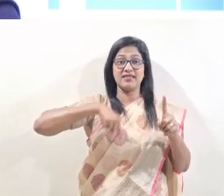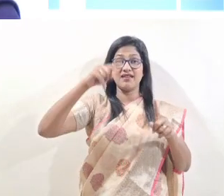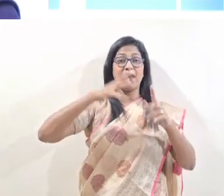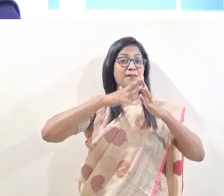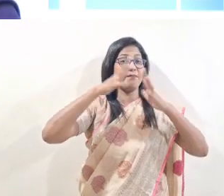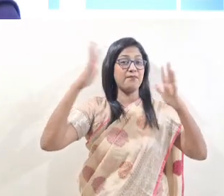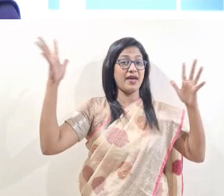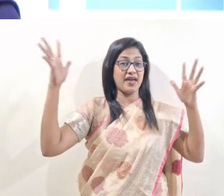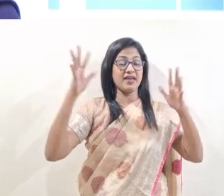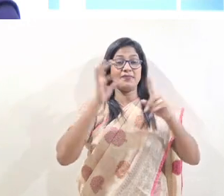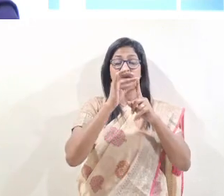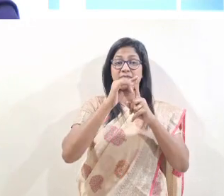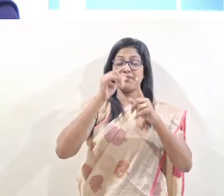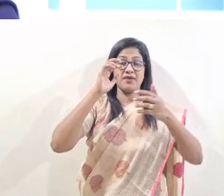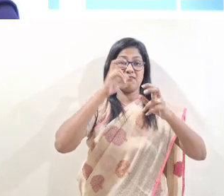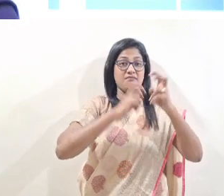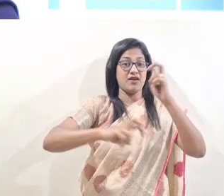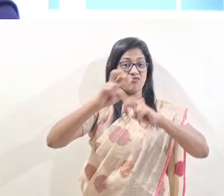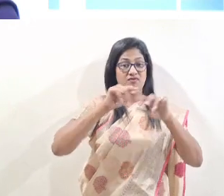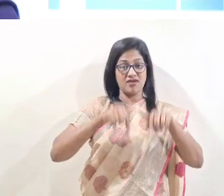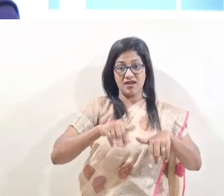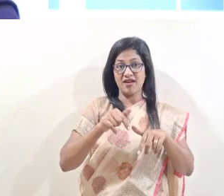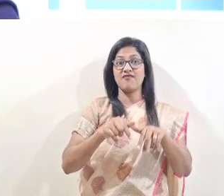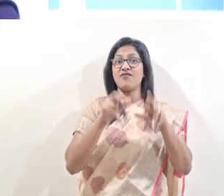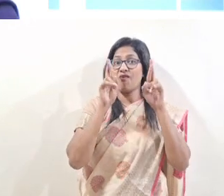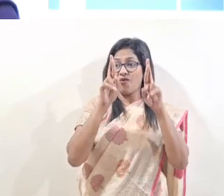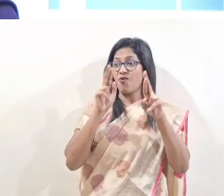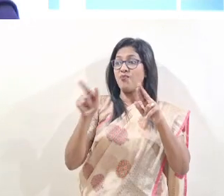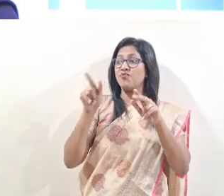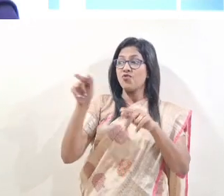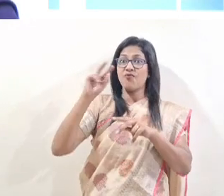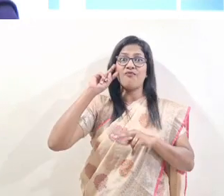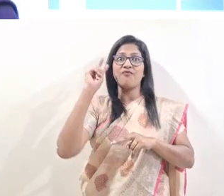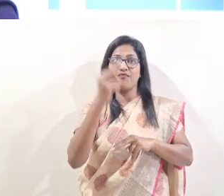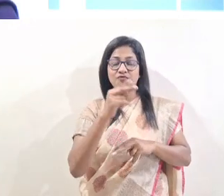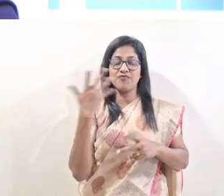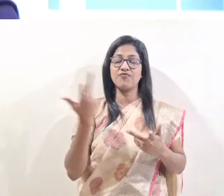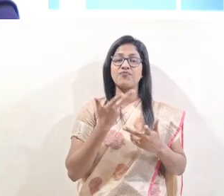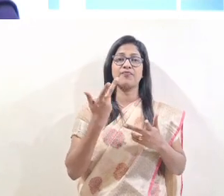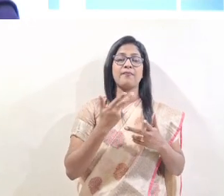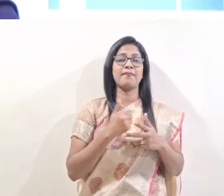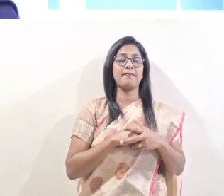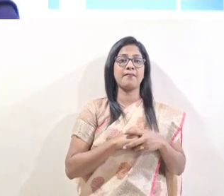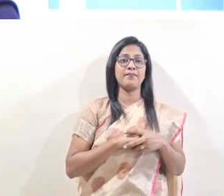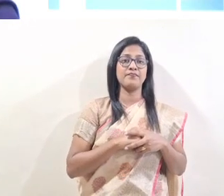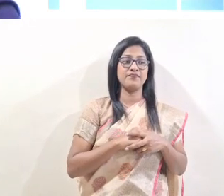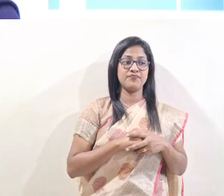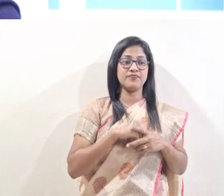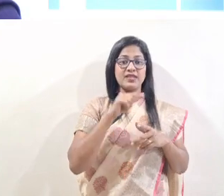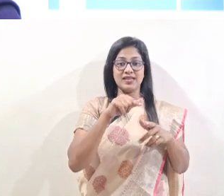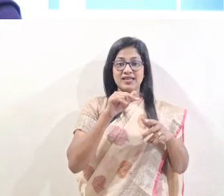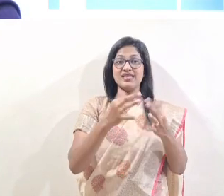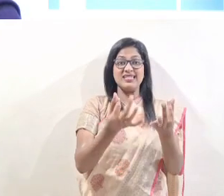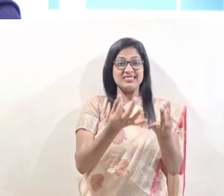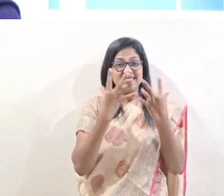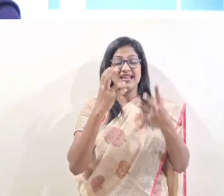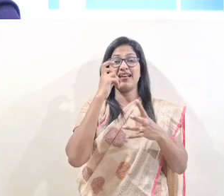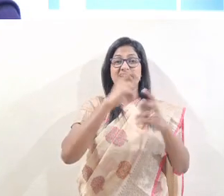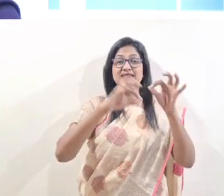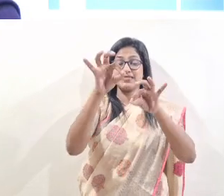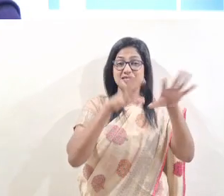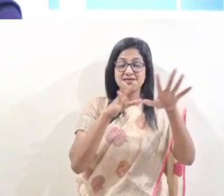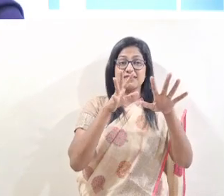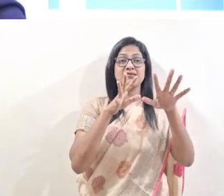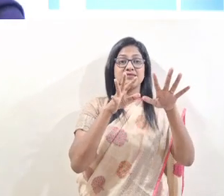sir, and we are eagerly looking forward to your perspective on embedding resilience in the